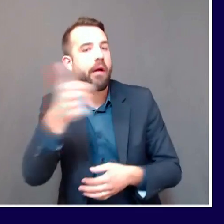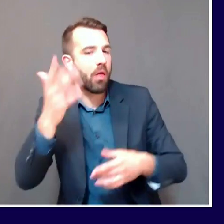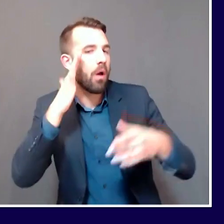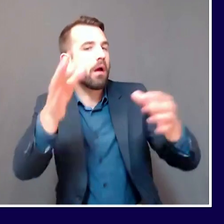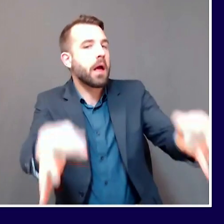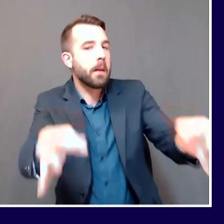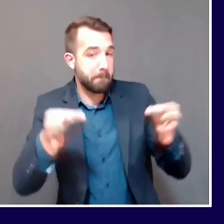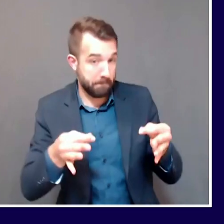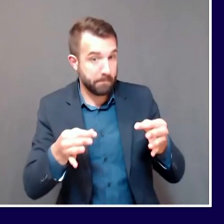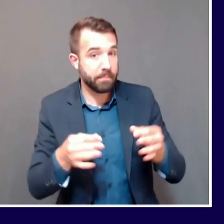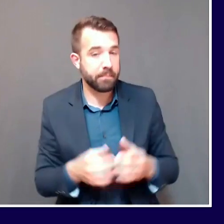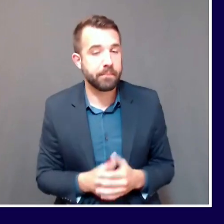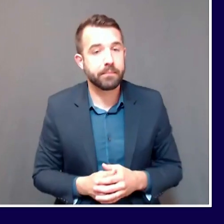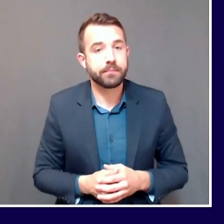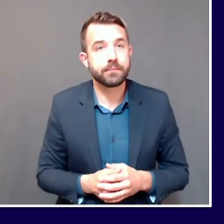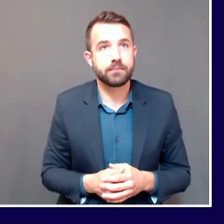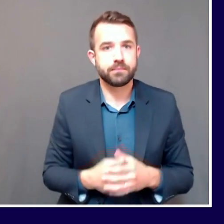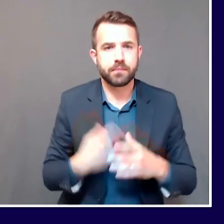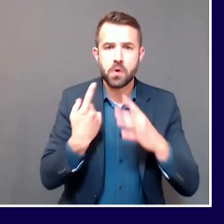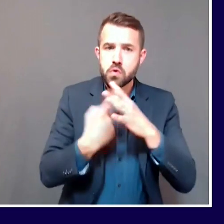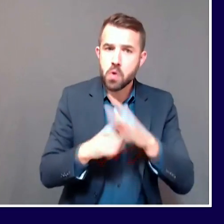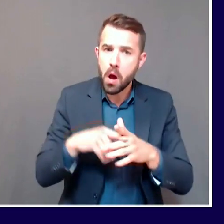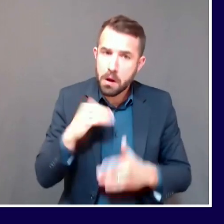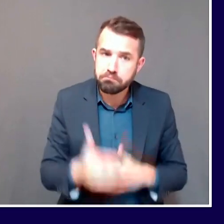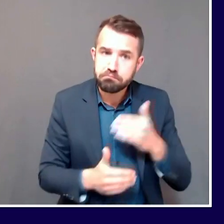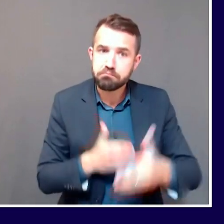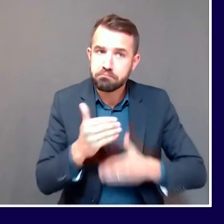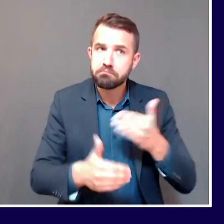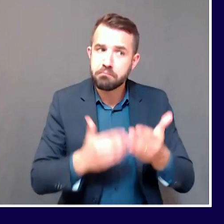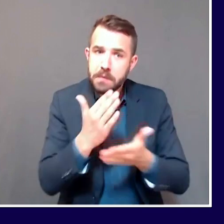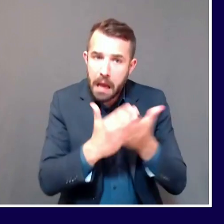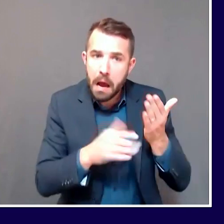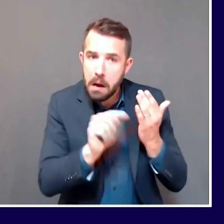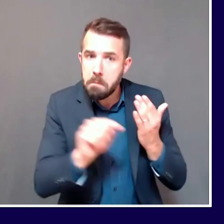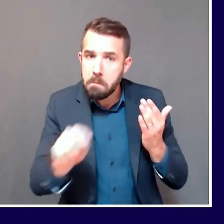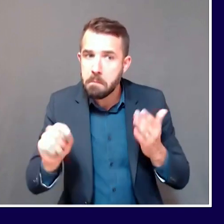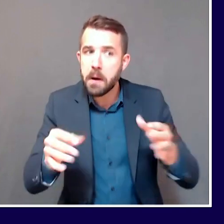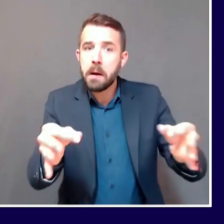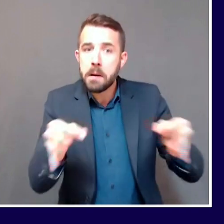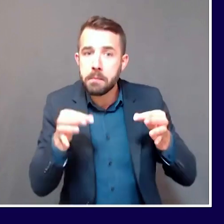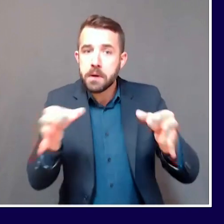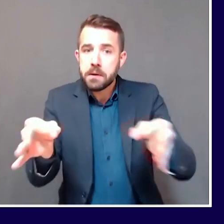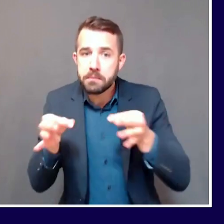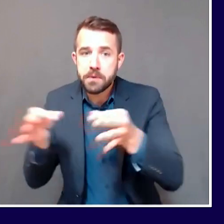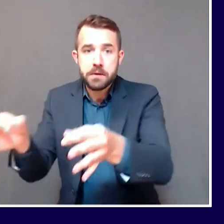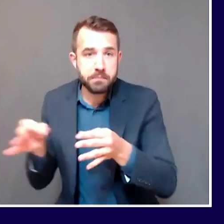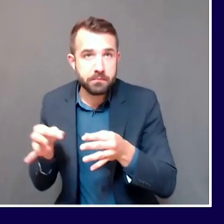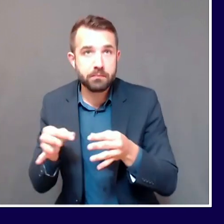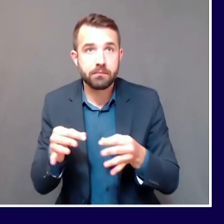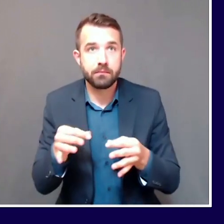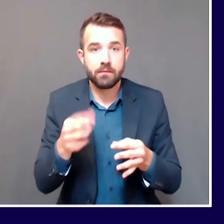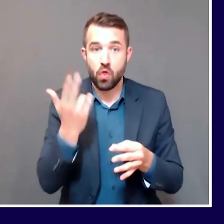date for those bars and tasting rooms in those counties from July 1st.